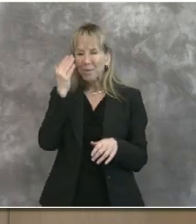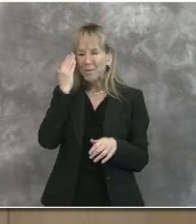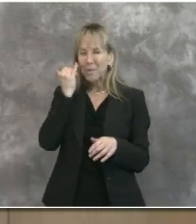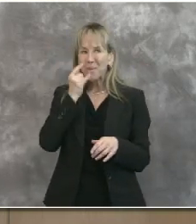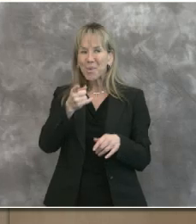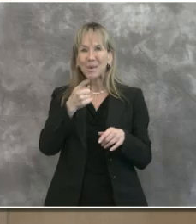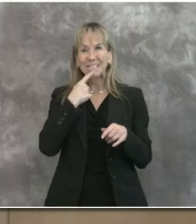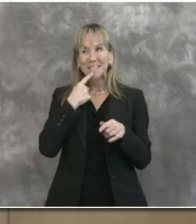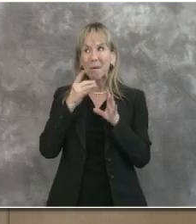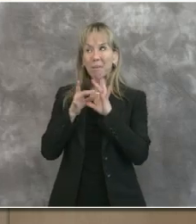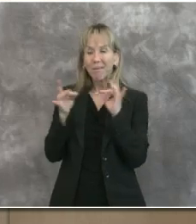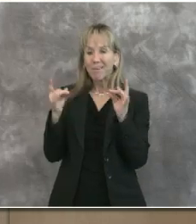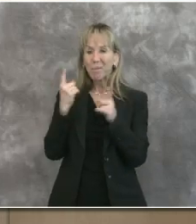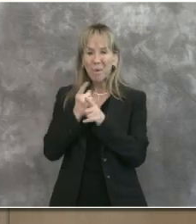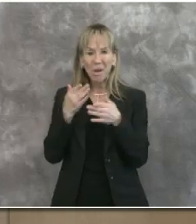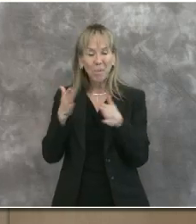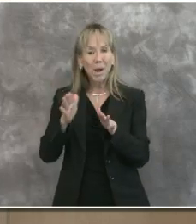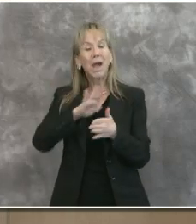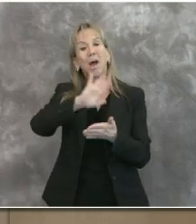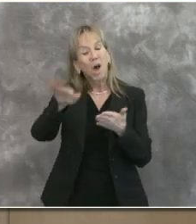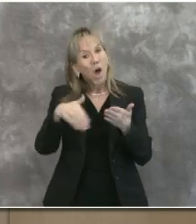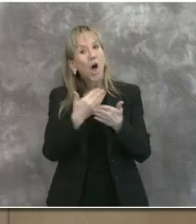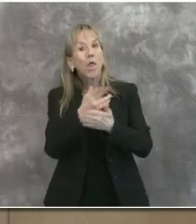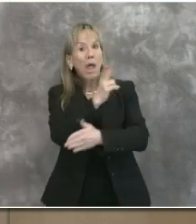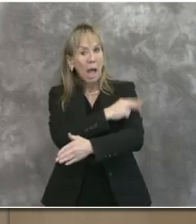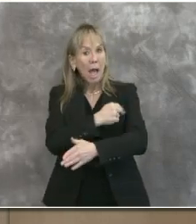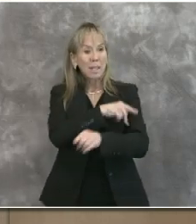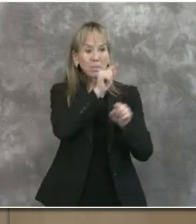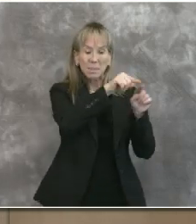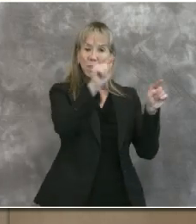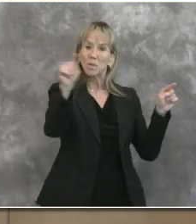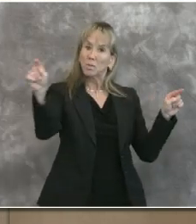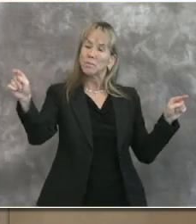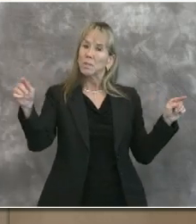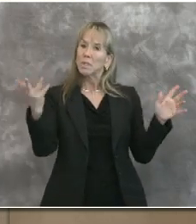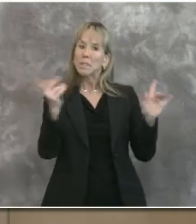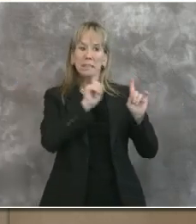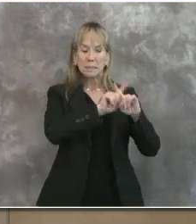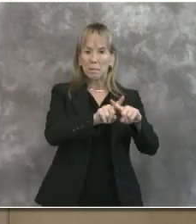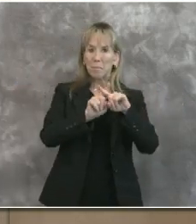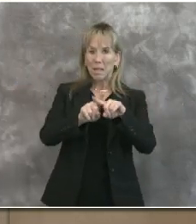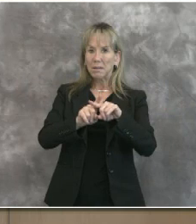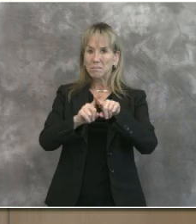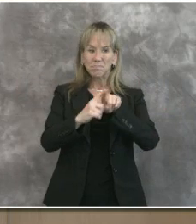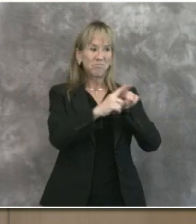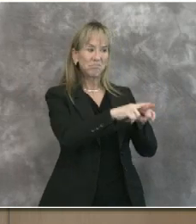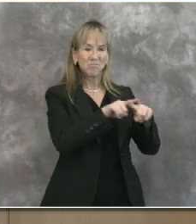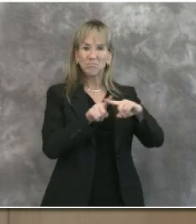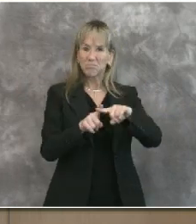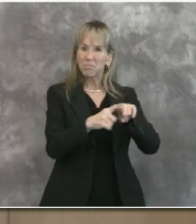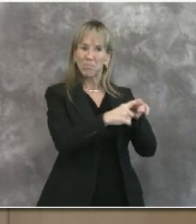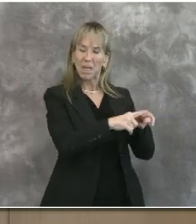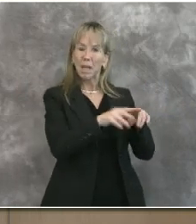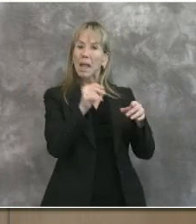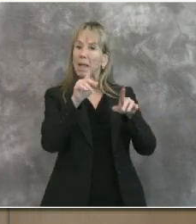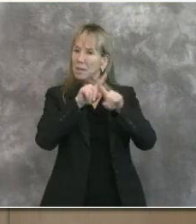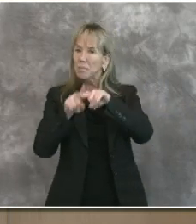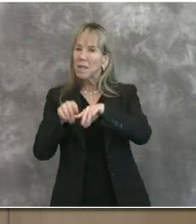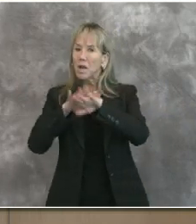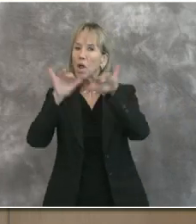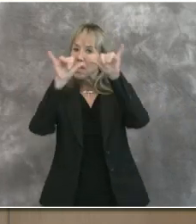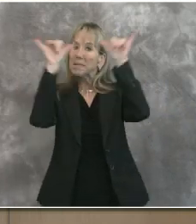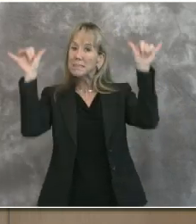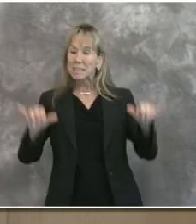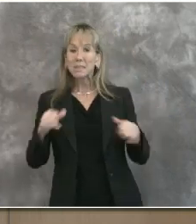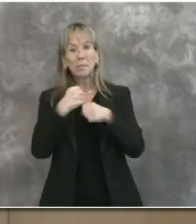really all of the hospital systems rely on each other and rely on a system to be able to be sure that San Diegans get the